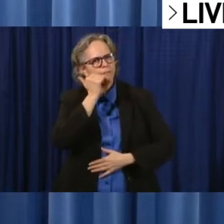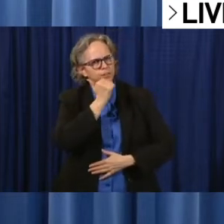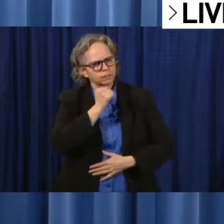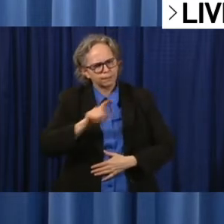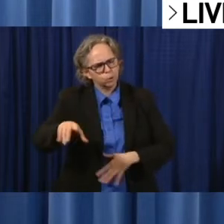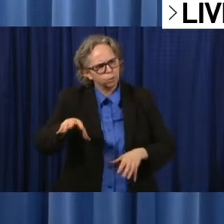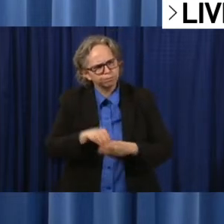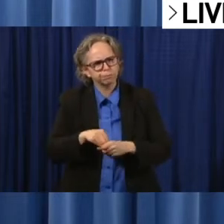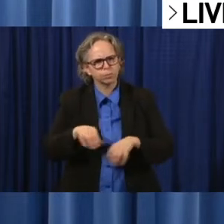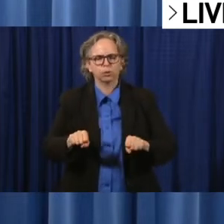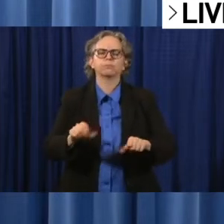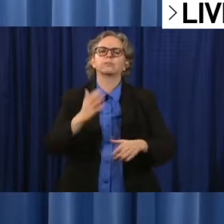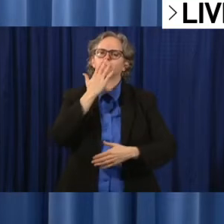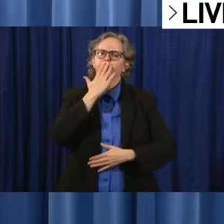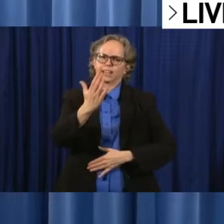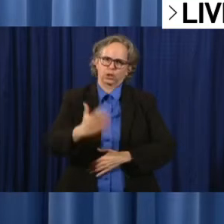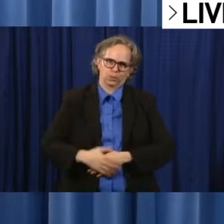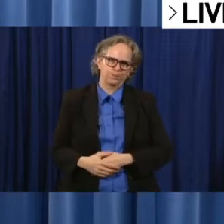work.